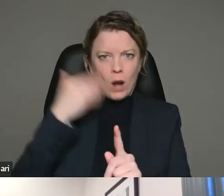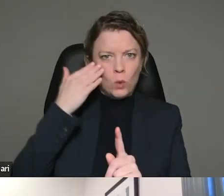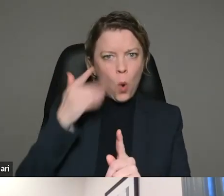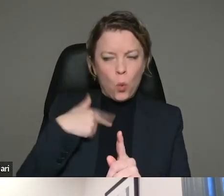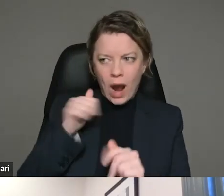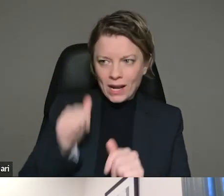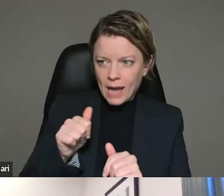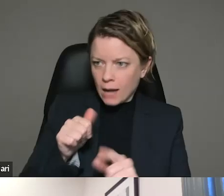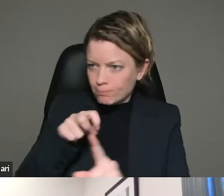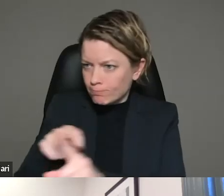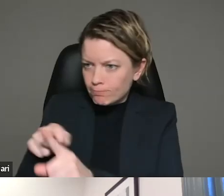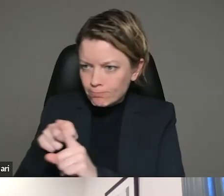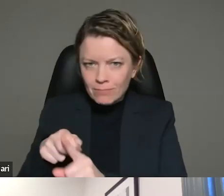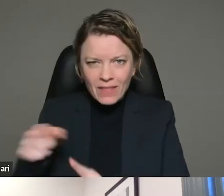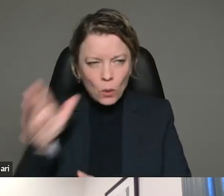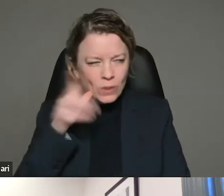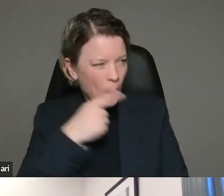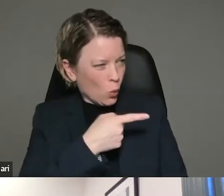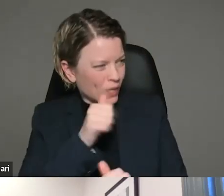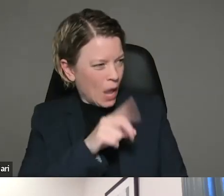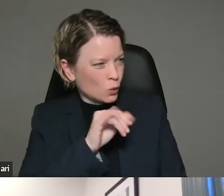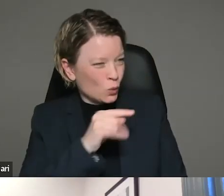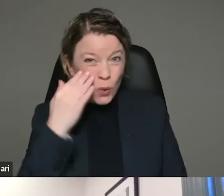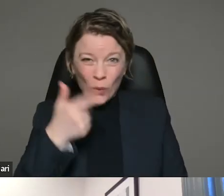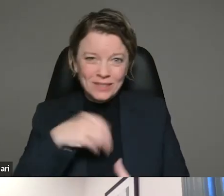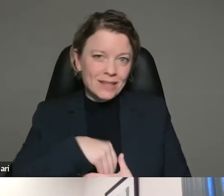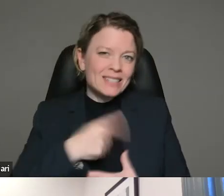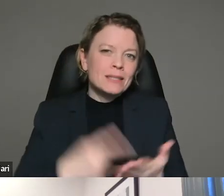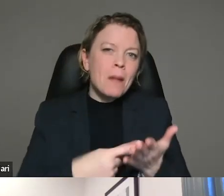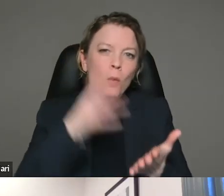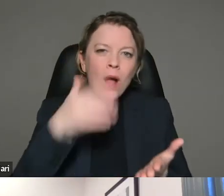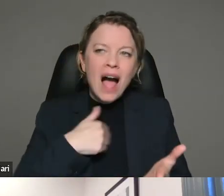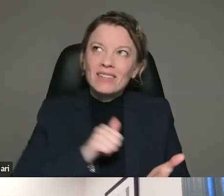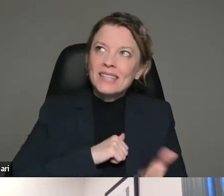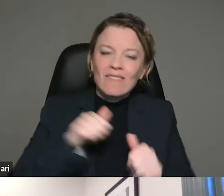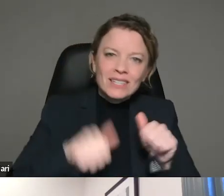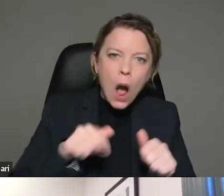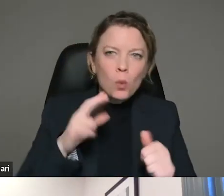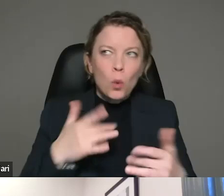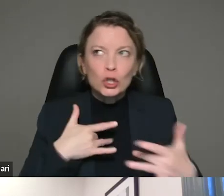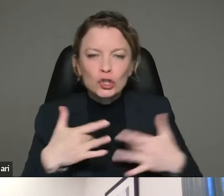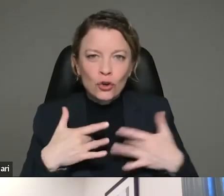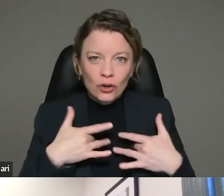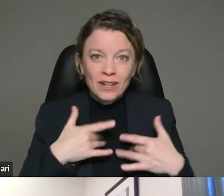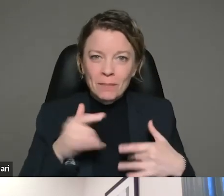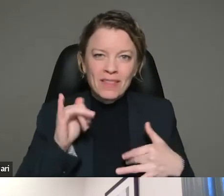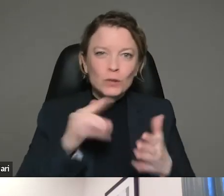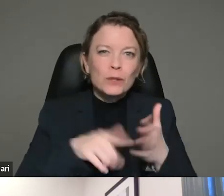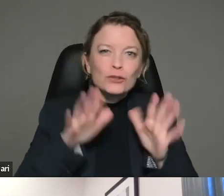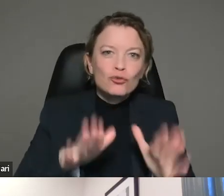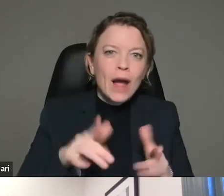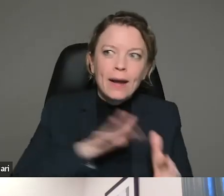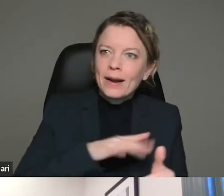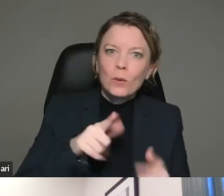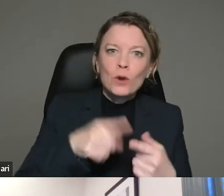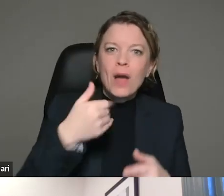you can do this. You know, you're always going to have a little bit of self-doubt and concern. And when that happens, that's what's so great about having